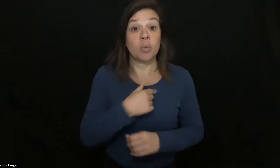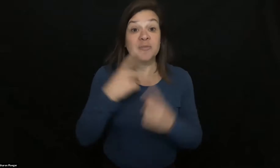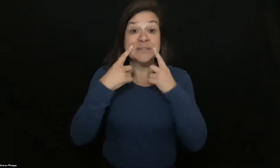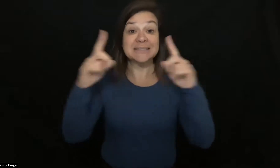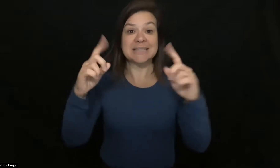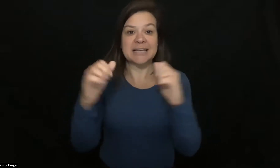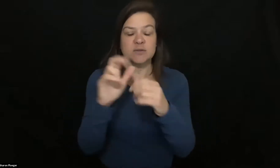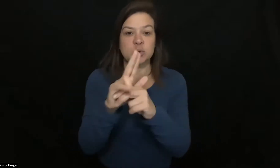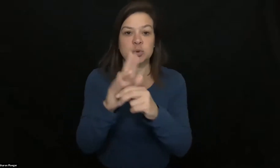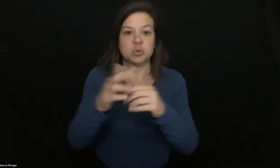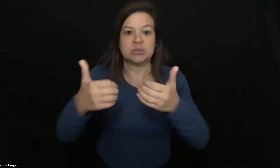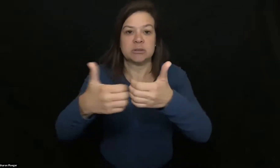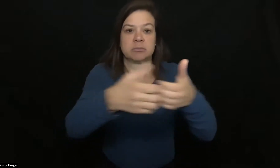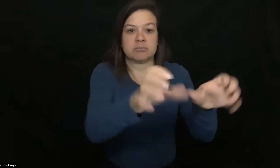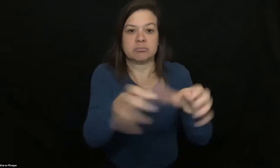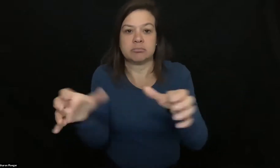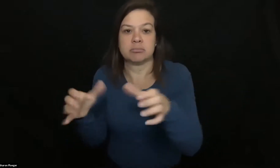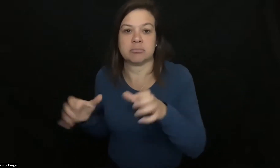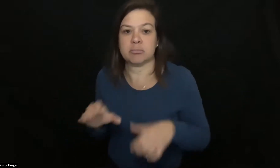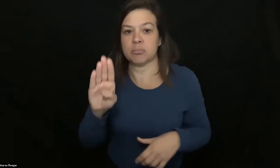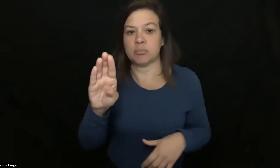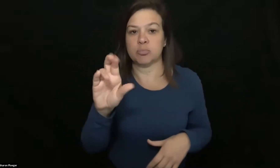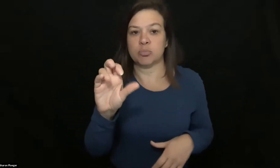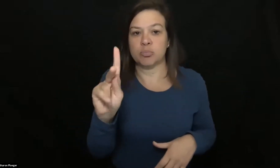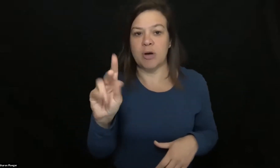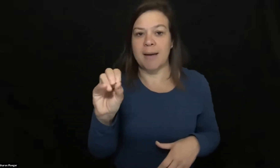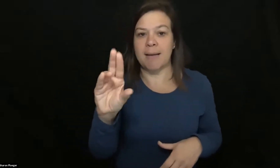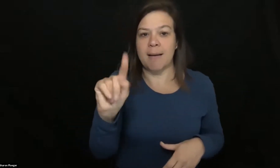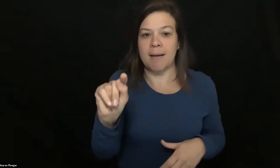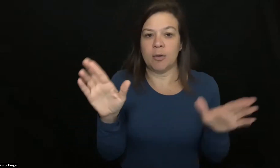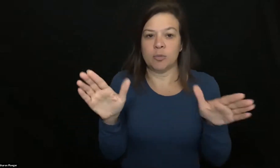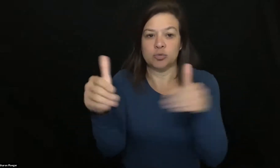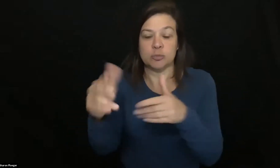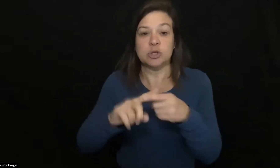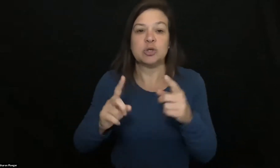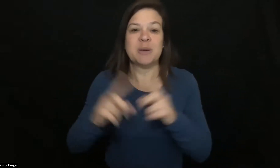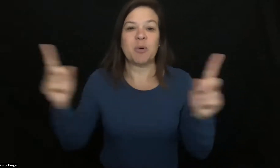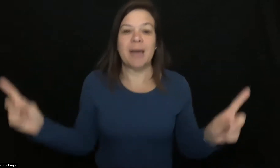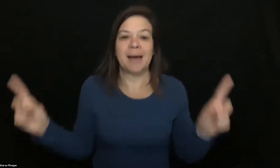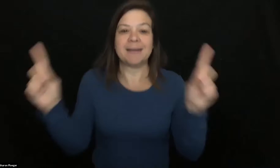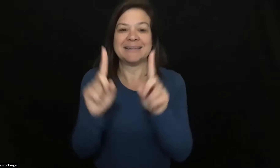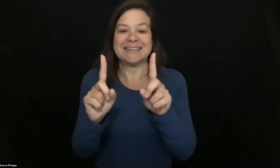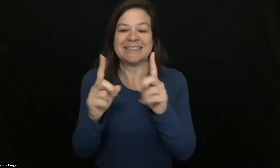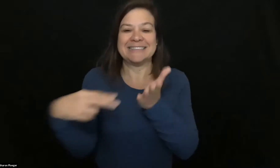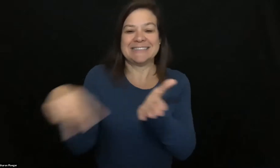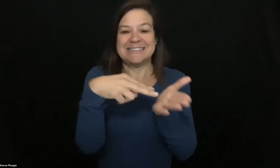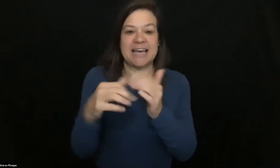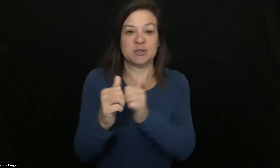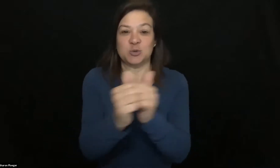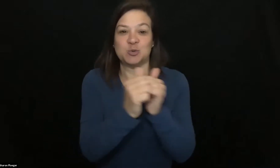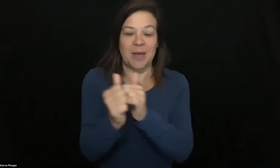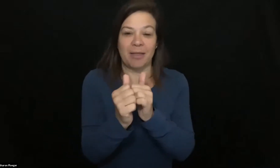breakout rooms so that people can come together and dance with each other through, just